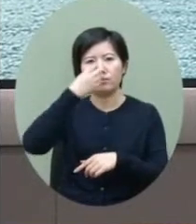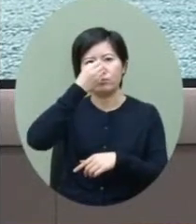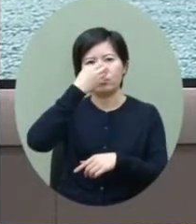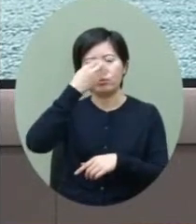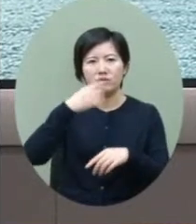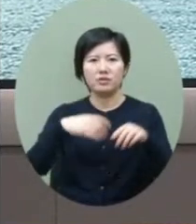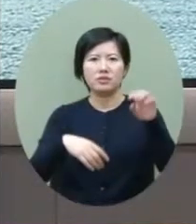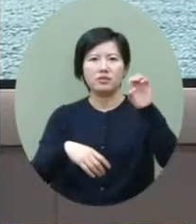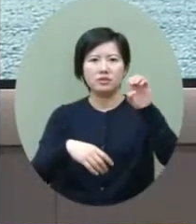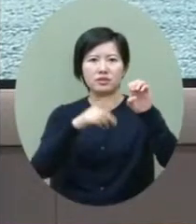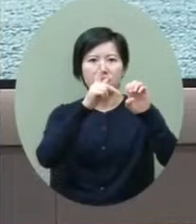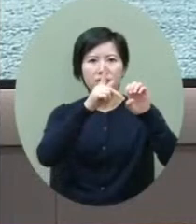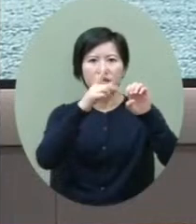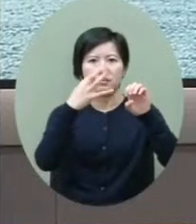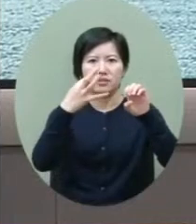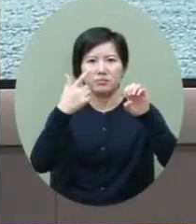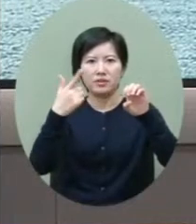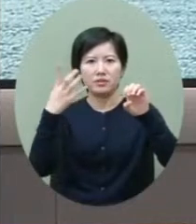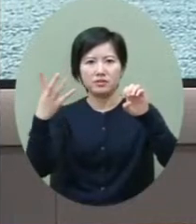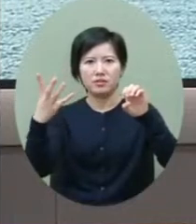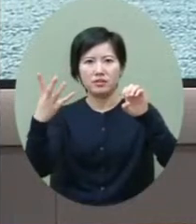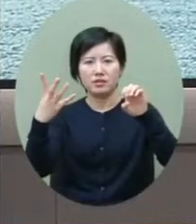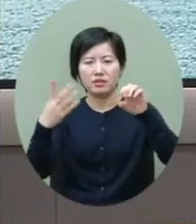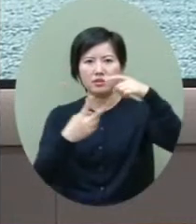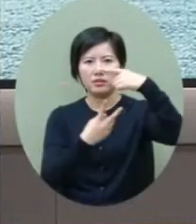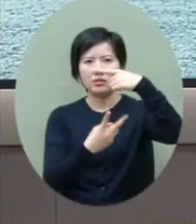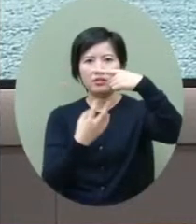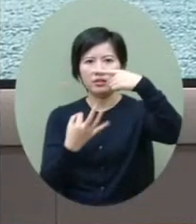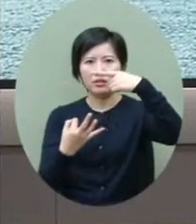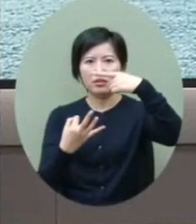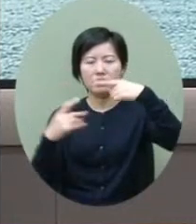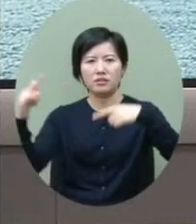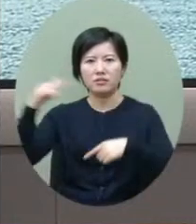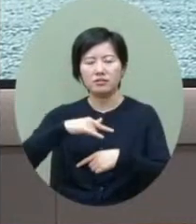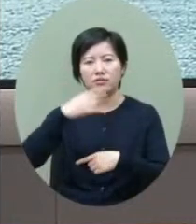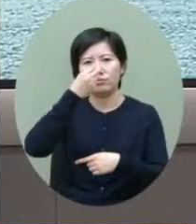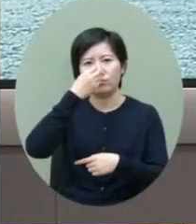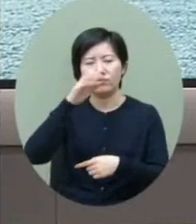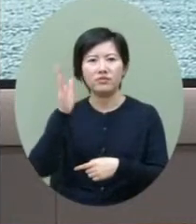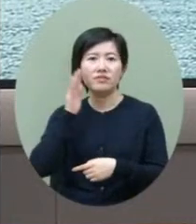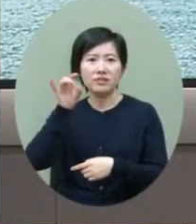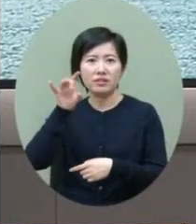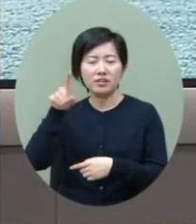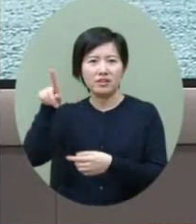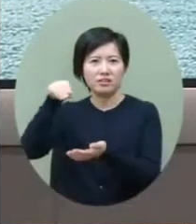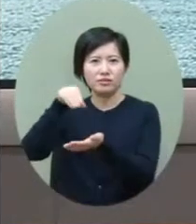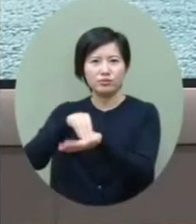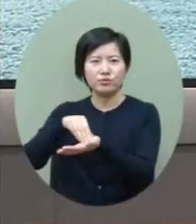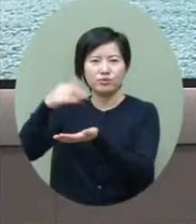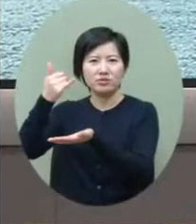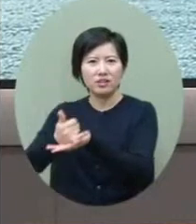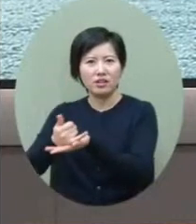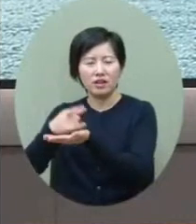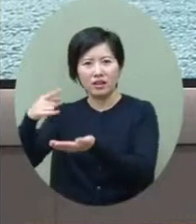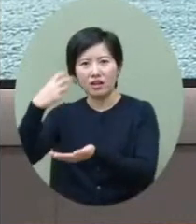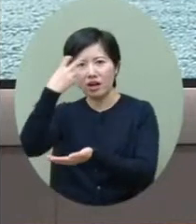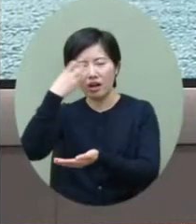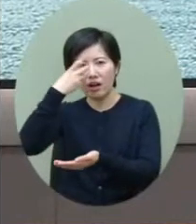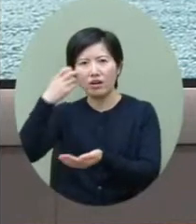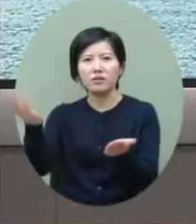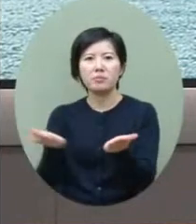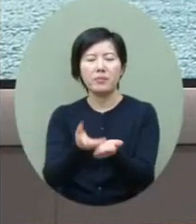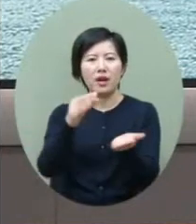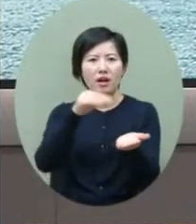to Hong Kong on flight EK384 on 23rd of January and detected while